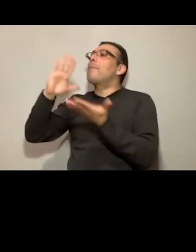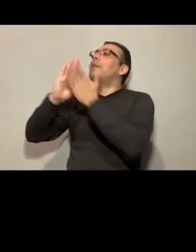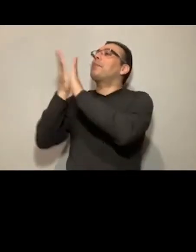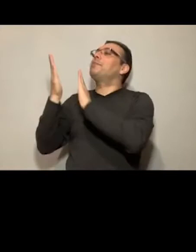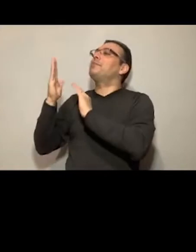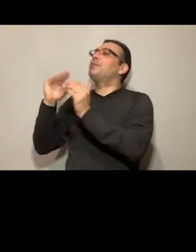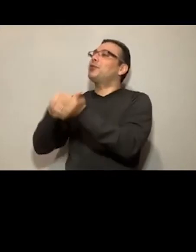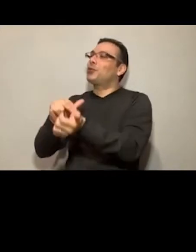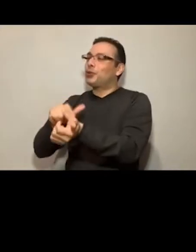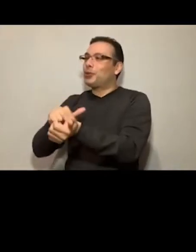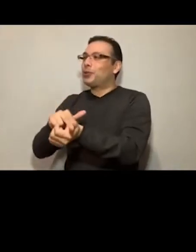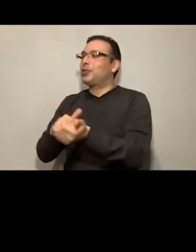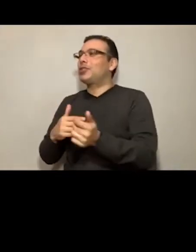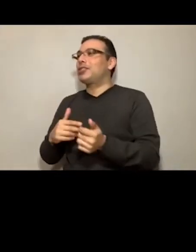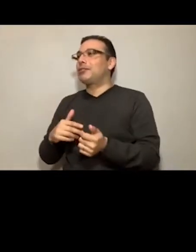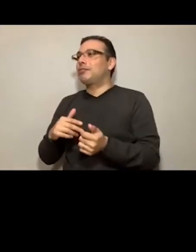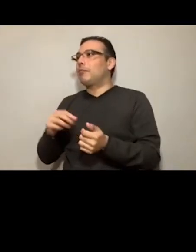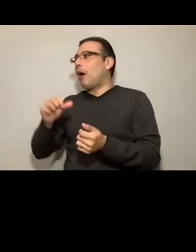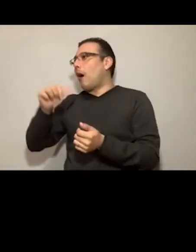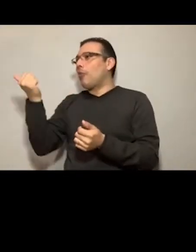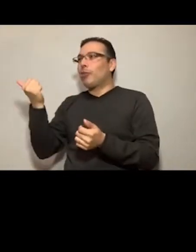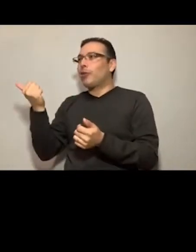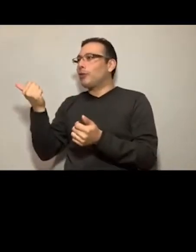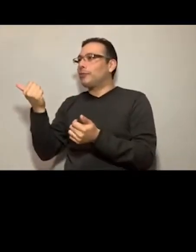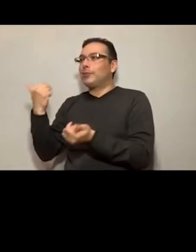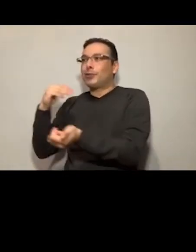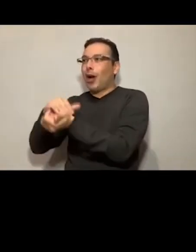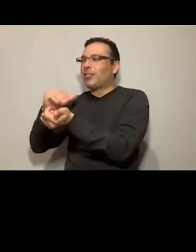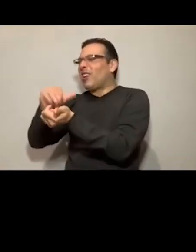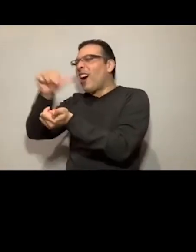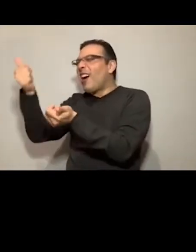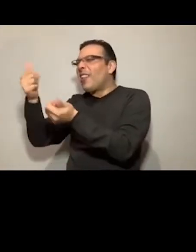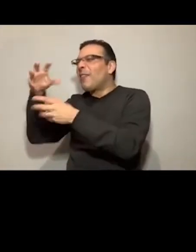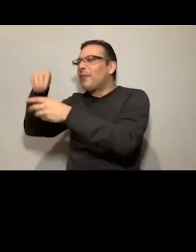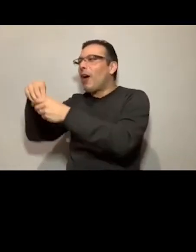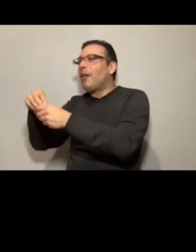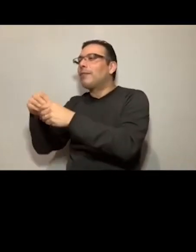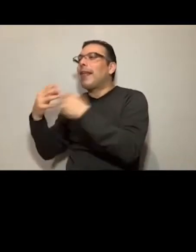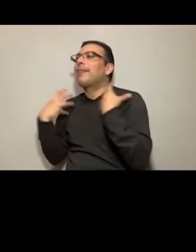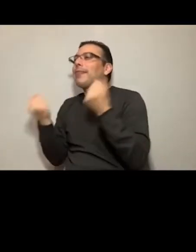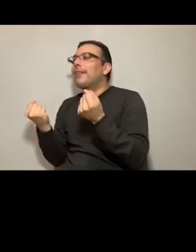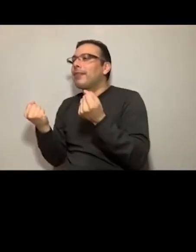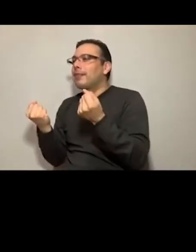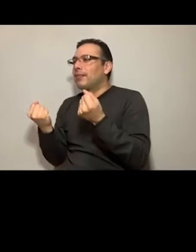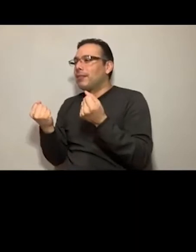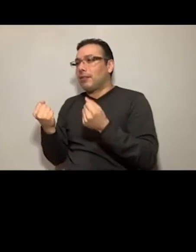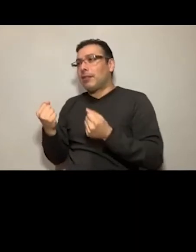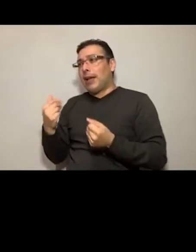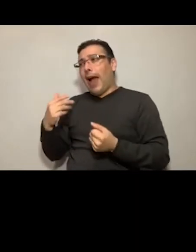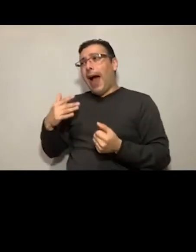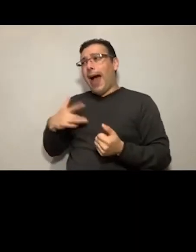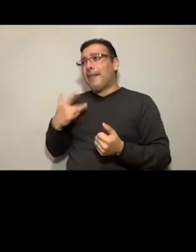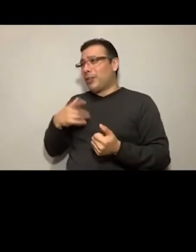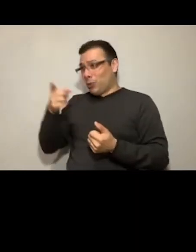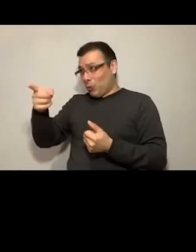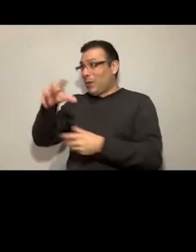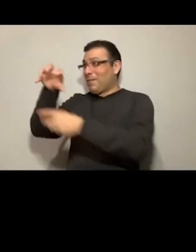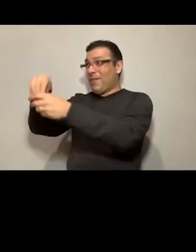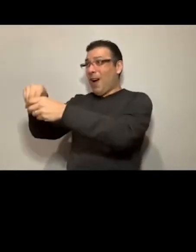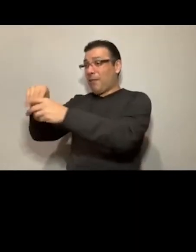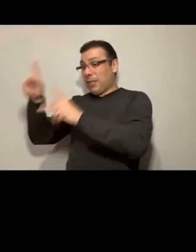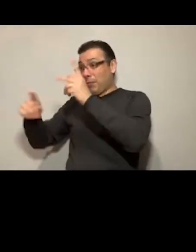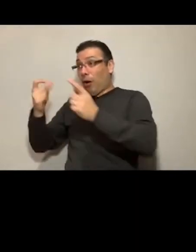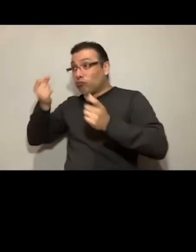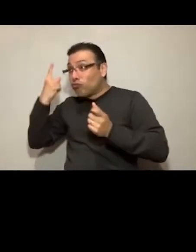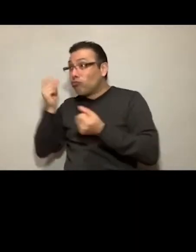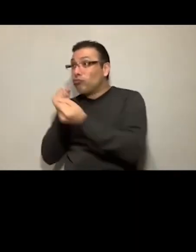industry? I imagine it wasn't an easy road for you to be understood and accepted into